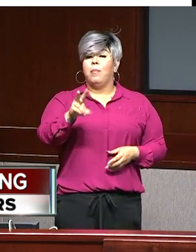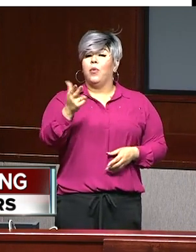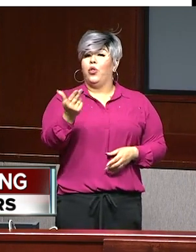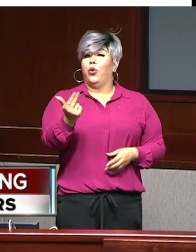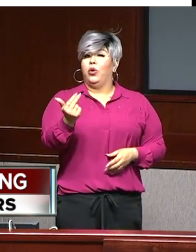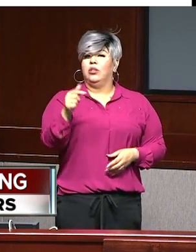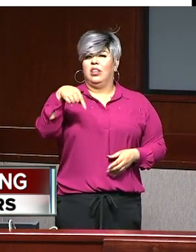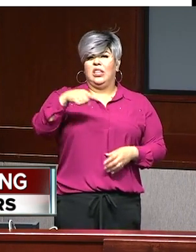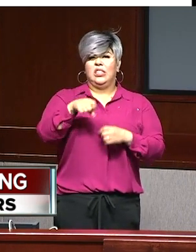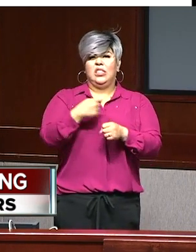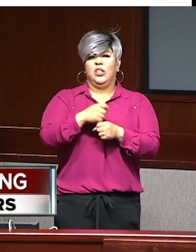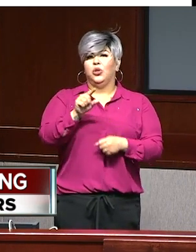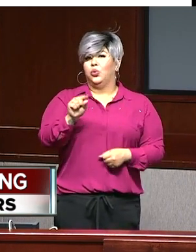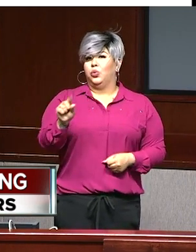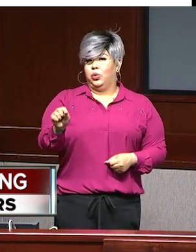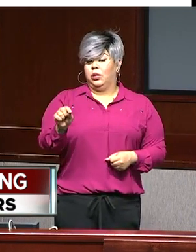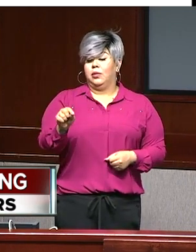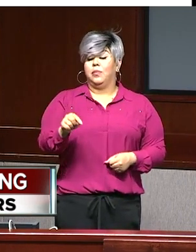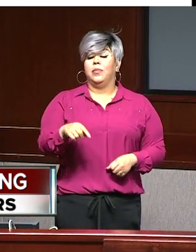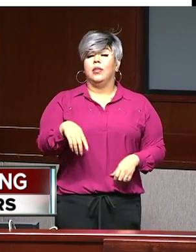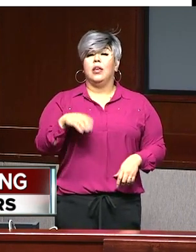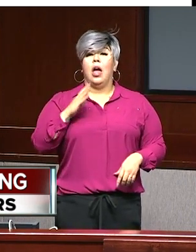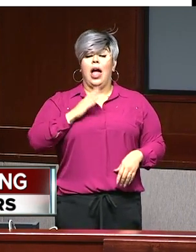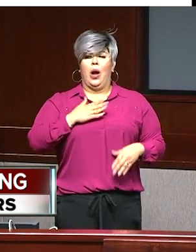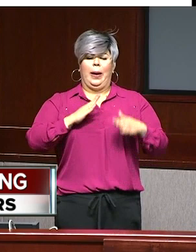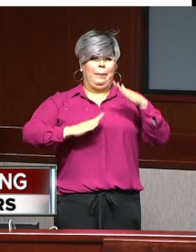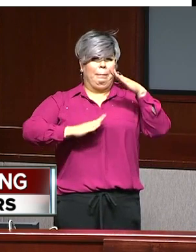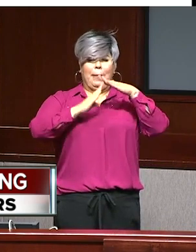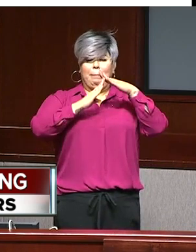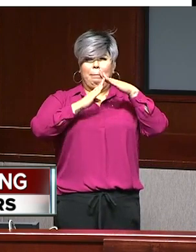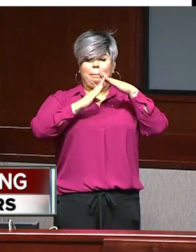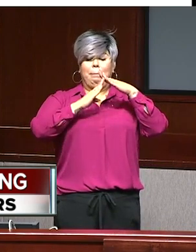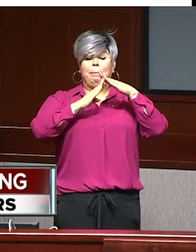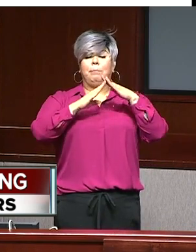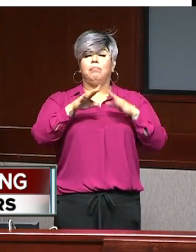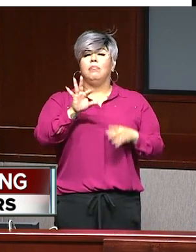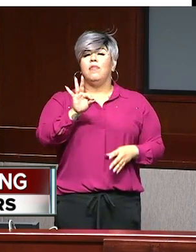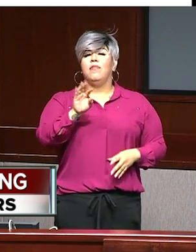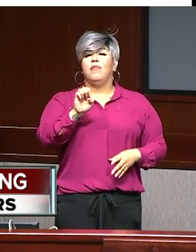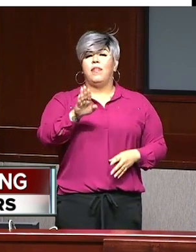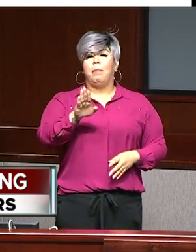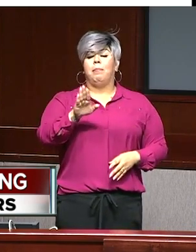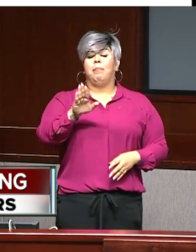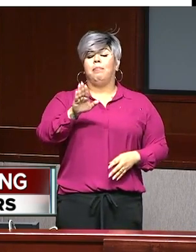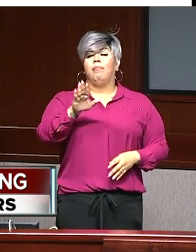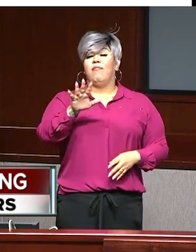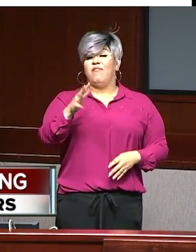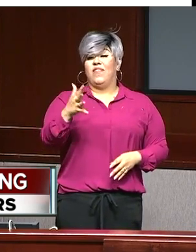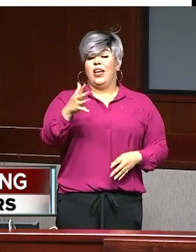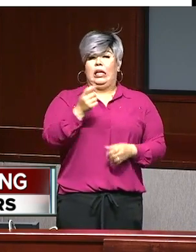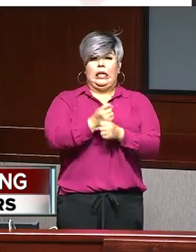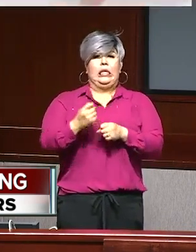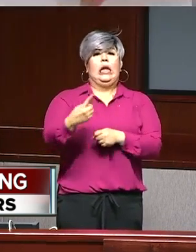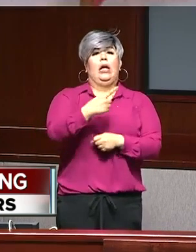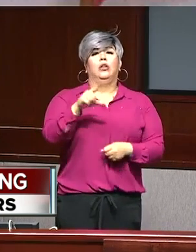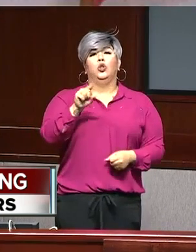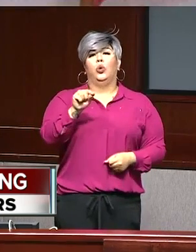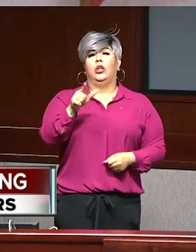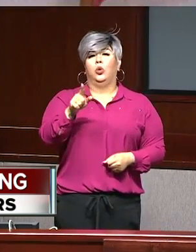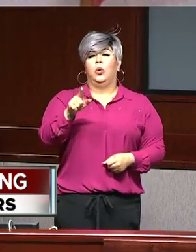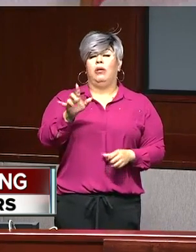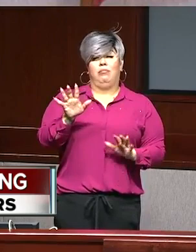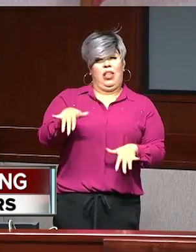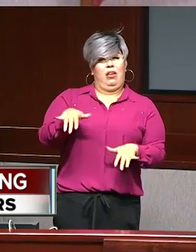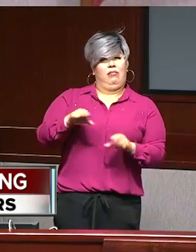2020. And our peak would happen on February 5th of 2021. Does that answer